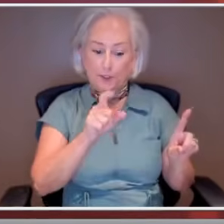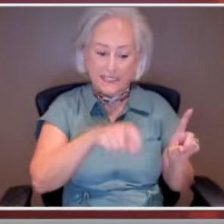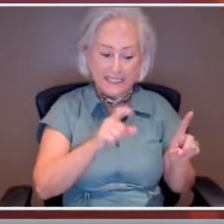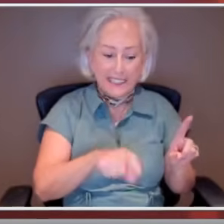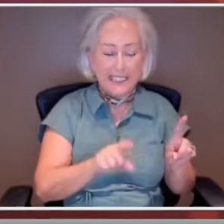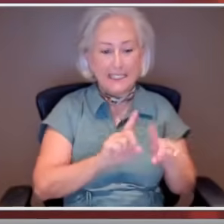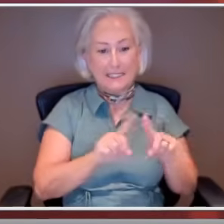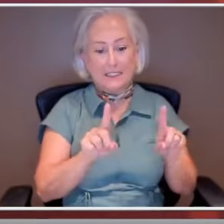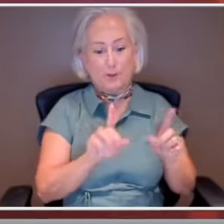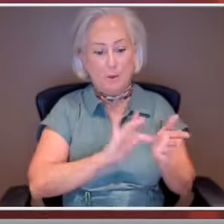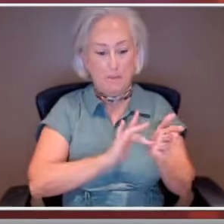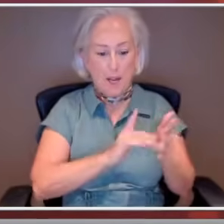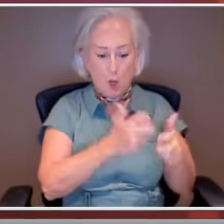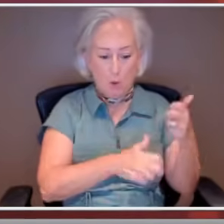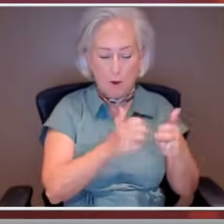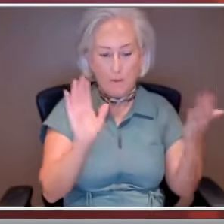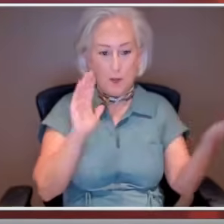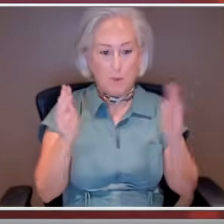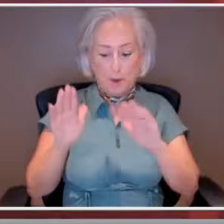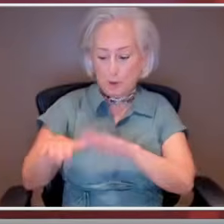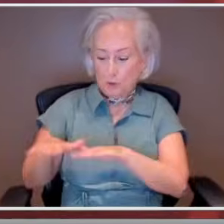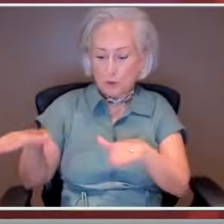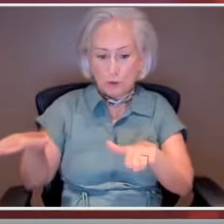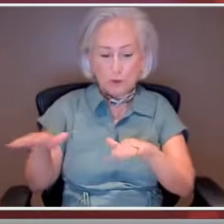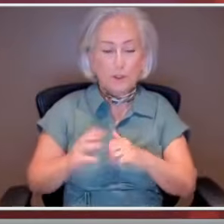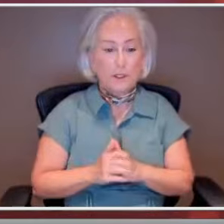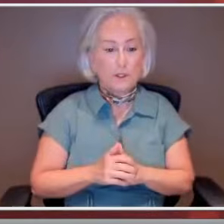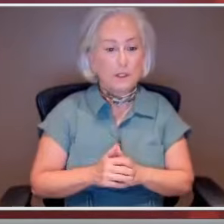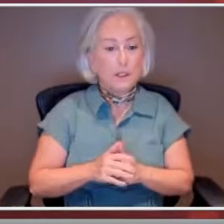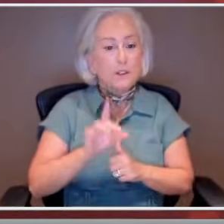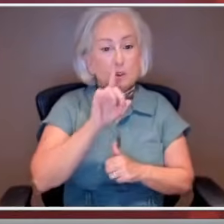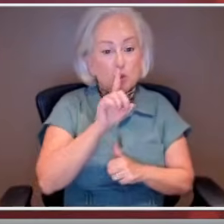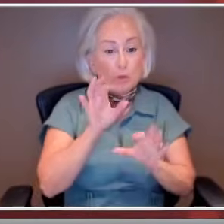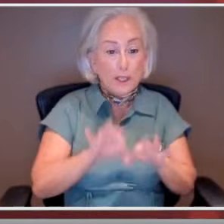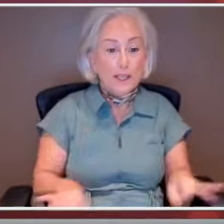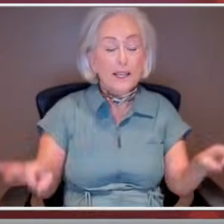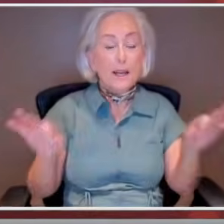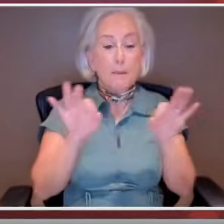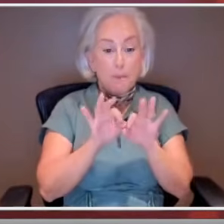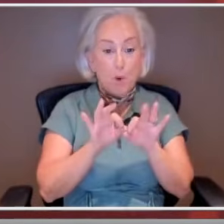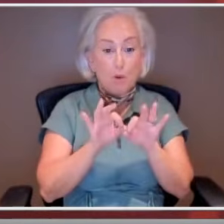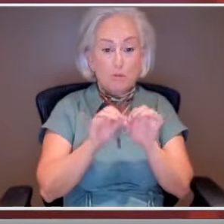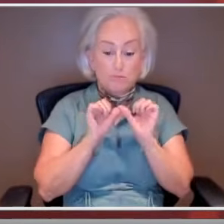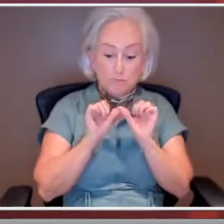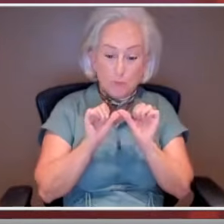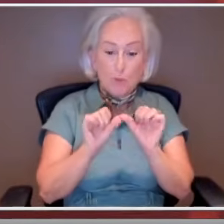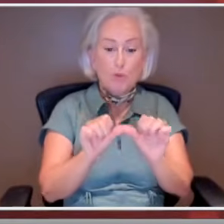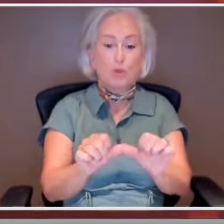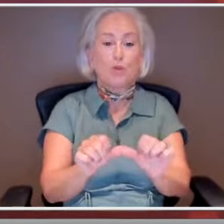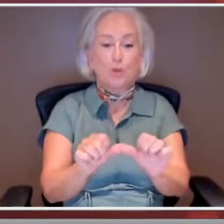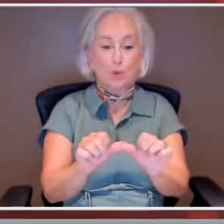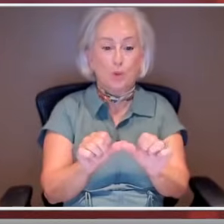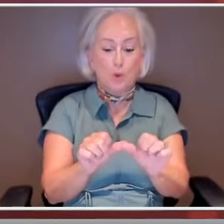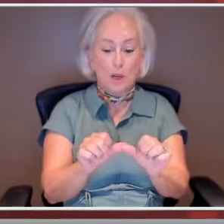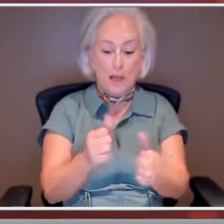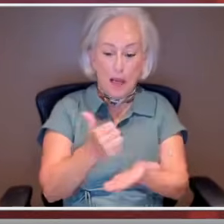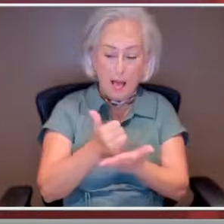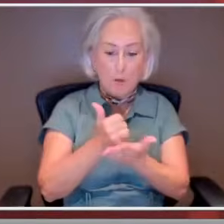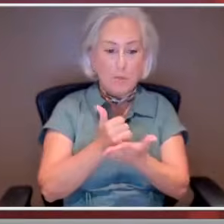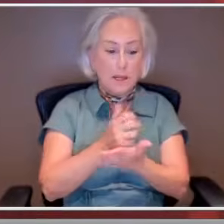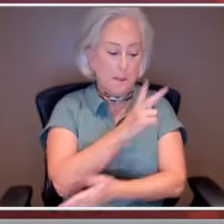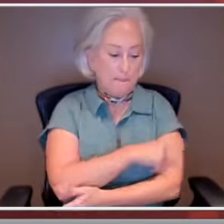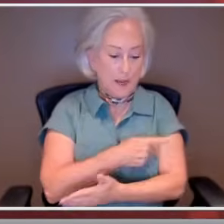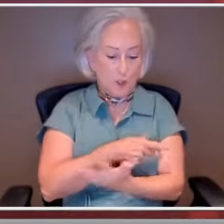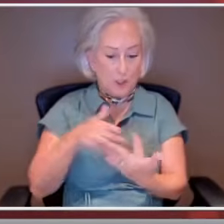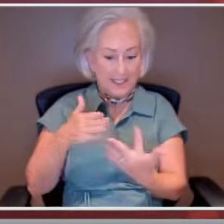problems than children do. And so it's really very important as we help patients navigate that transition out of a